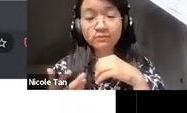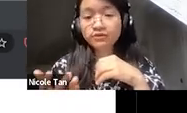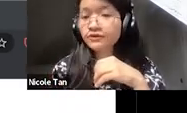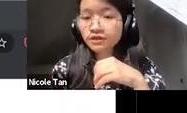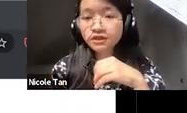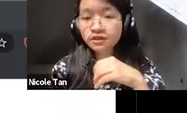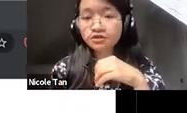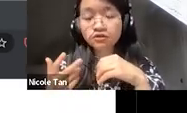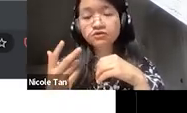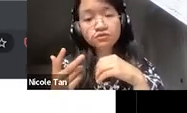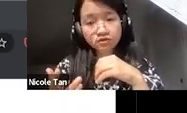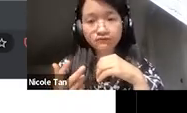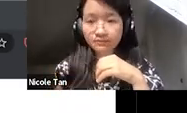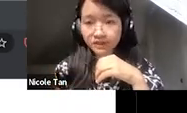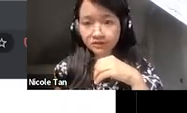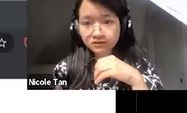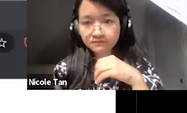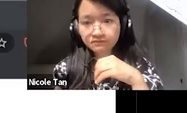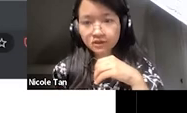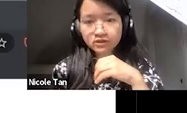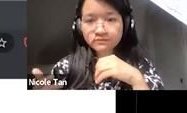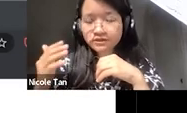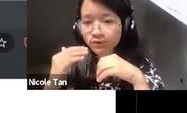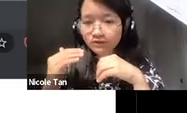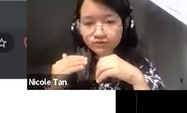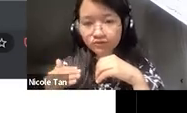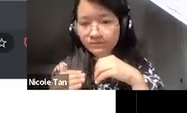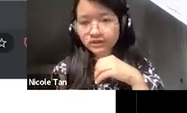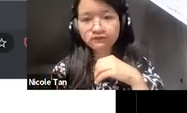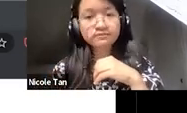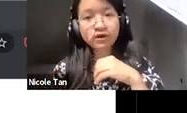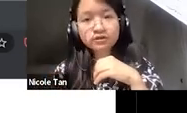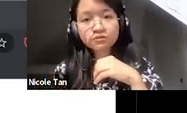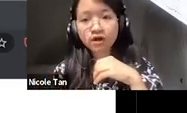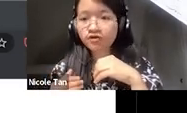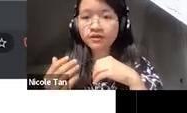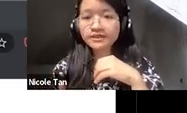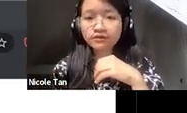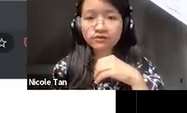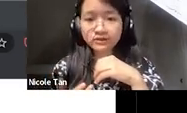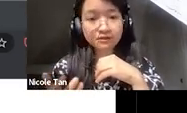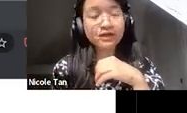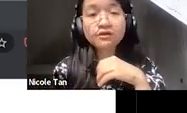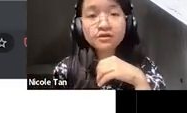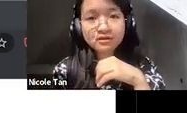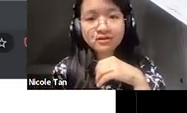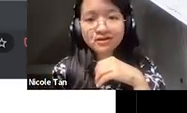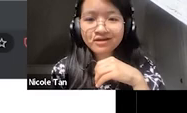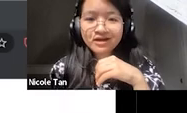pre-selected a popular retail site and chose 2 sofa web pages. Participants browsed through the web pages of these products while verbalizing their thoughts out